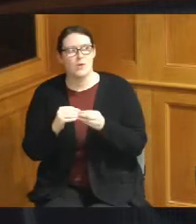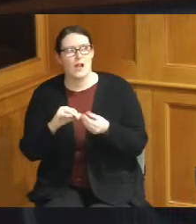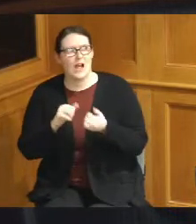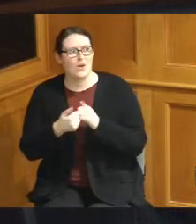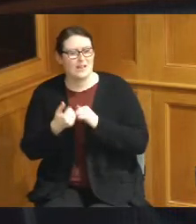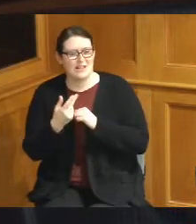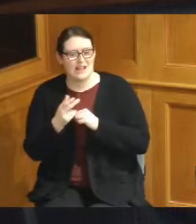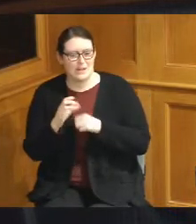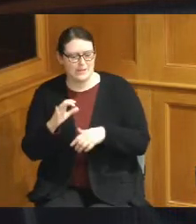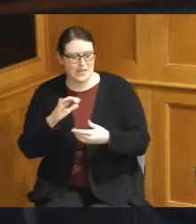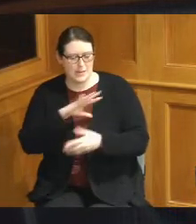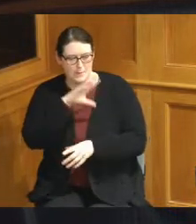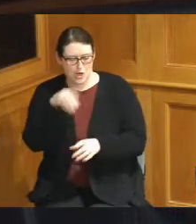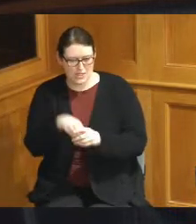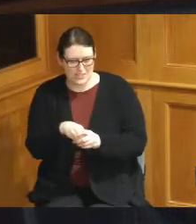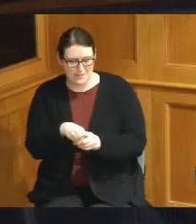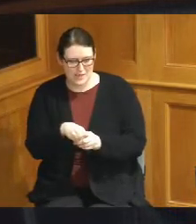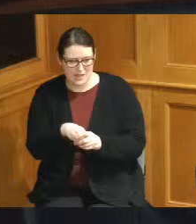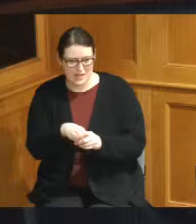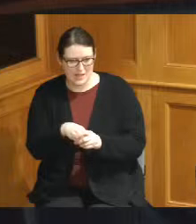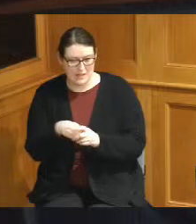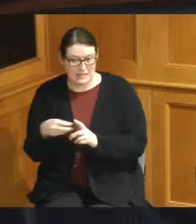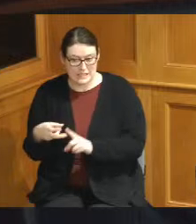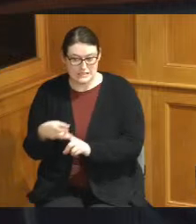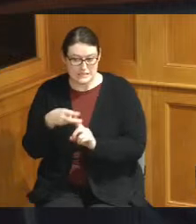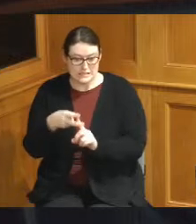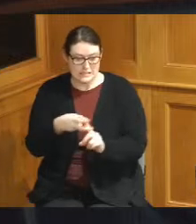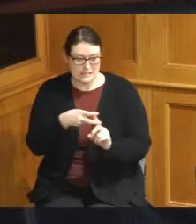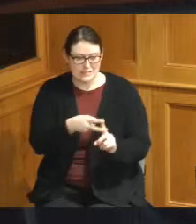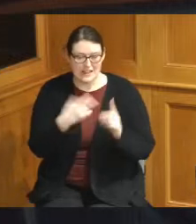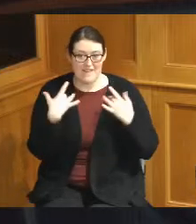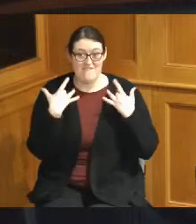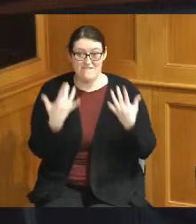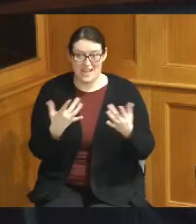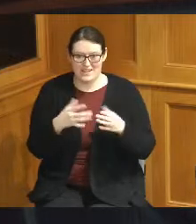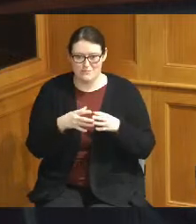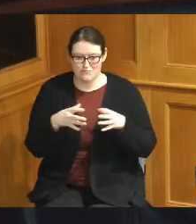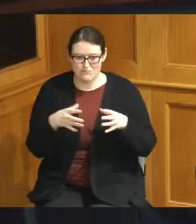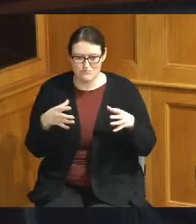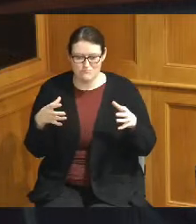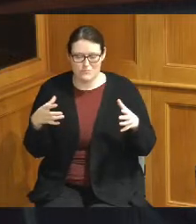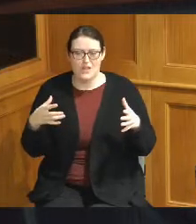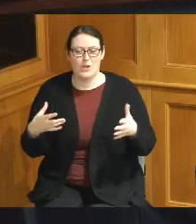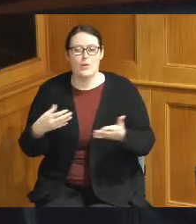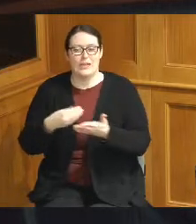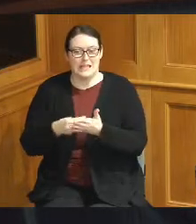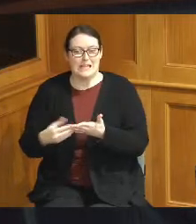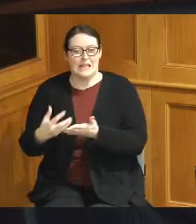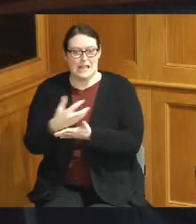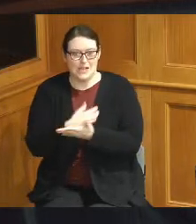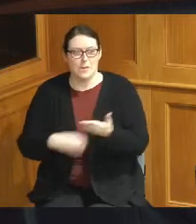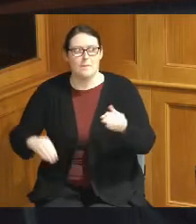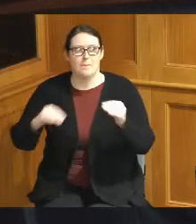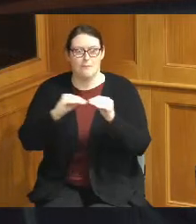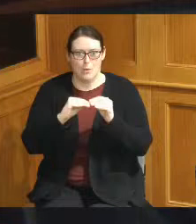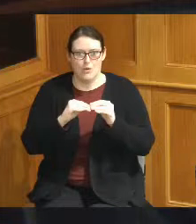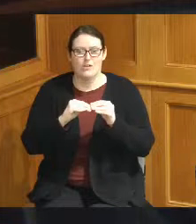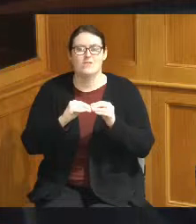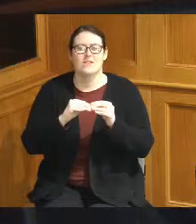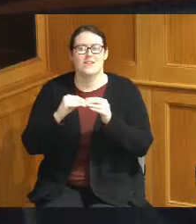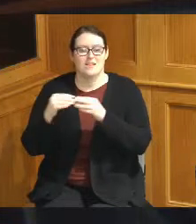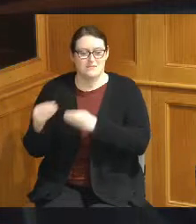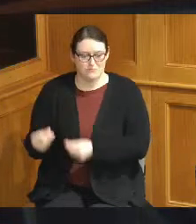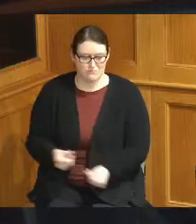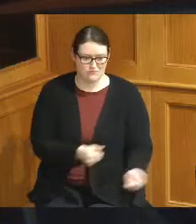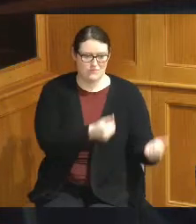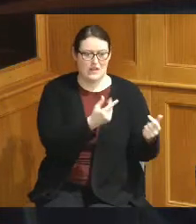county participate in bringing these events here and expanding these events to bring more revenue and activity into Hamilton County. So that